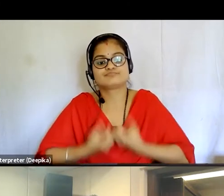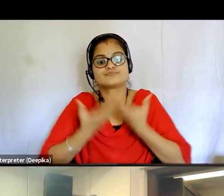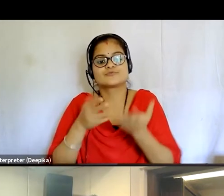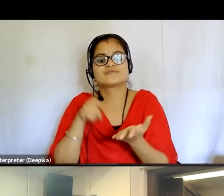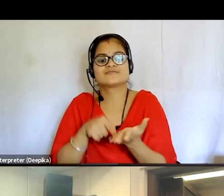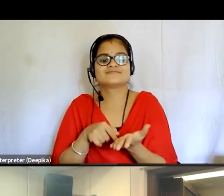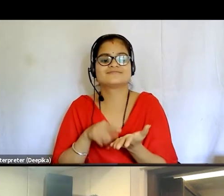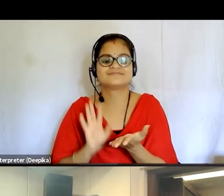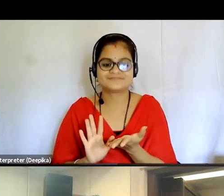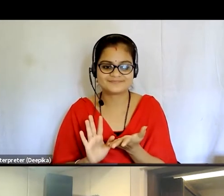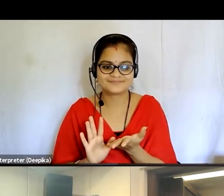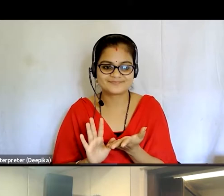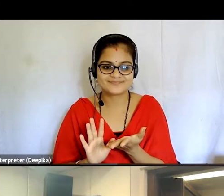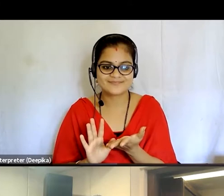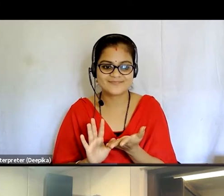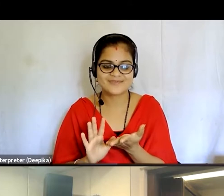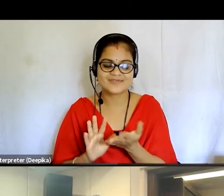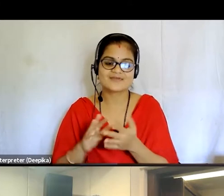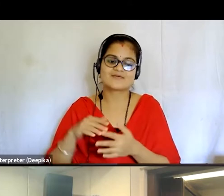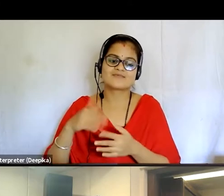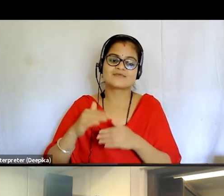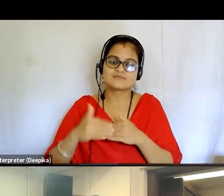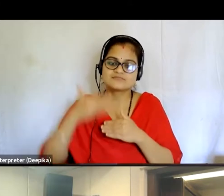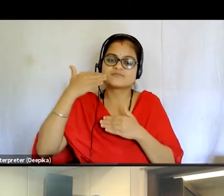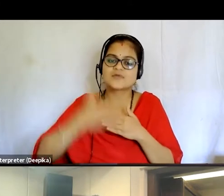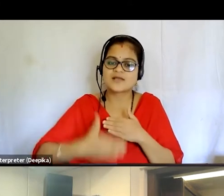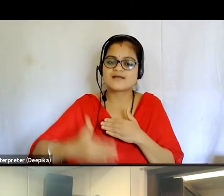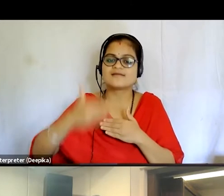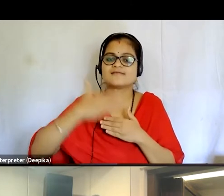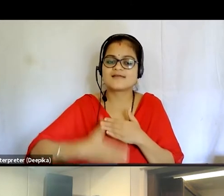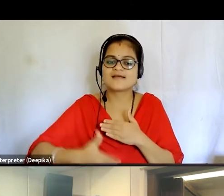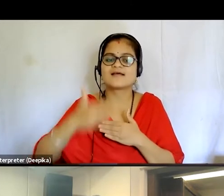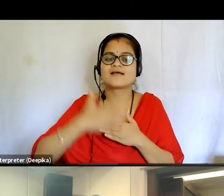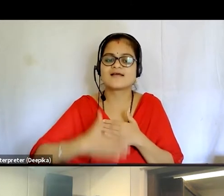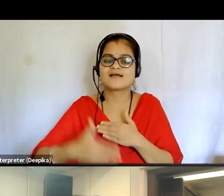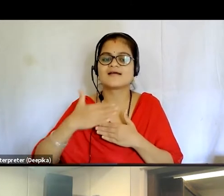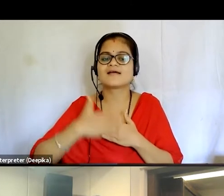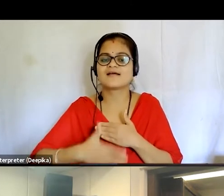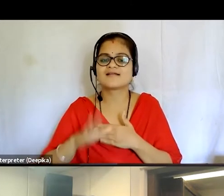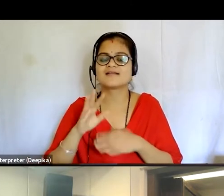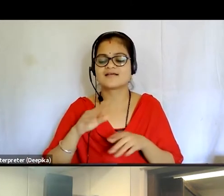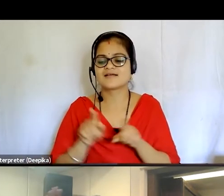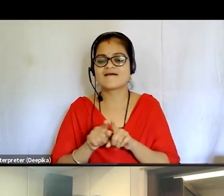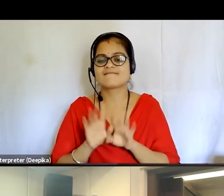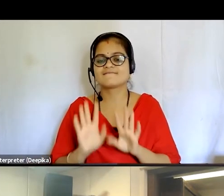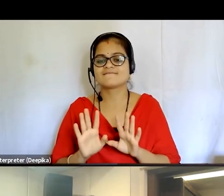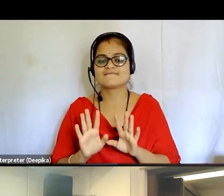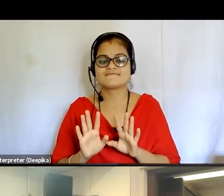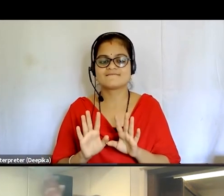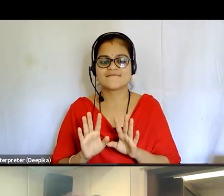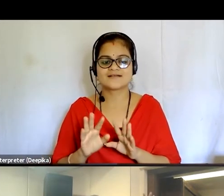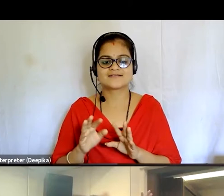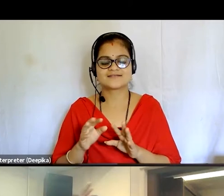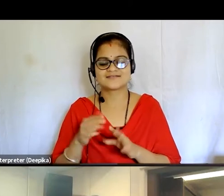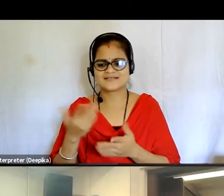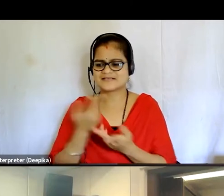right? So an explorer is always moving. It's a constant journey. It's, you know,